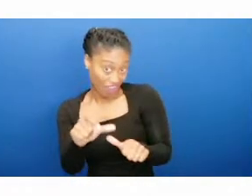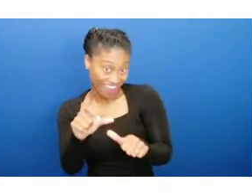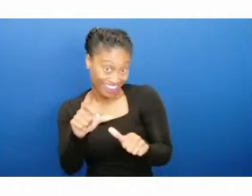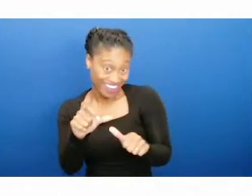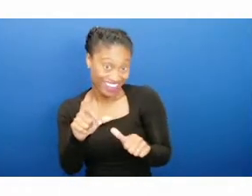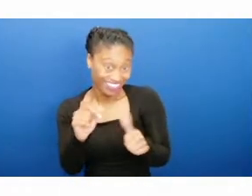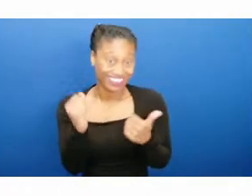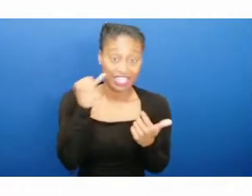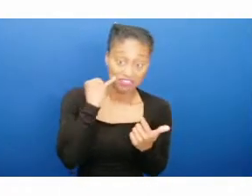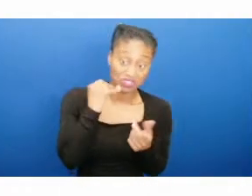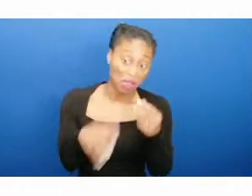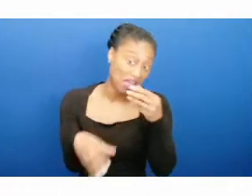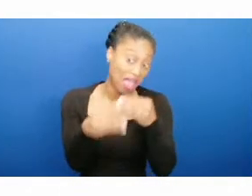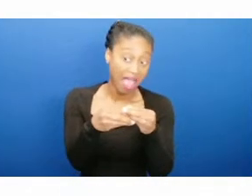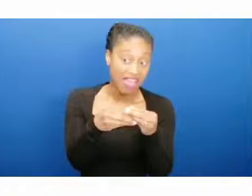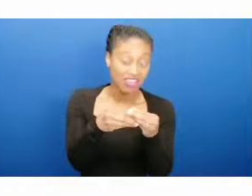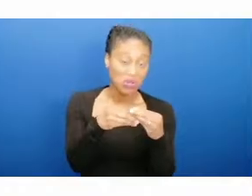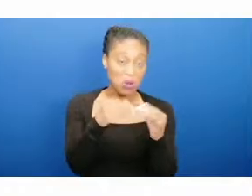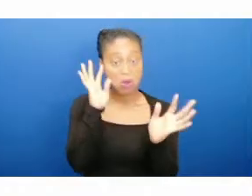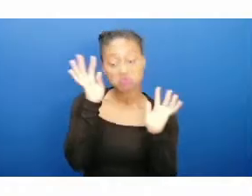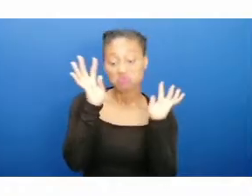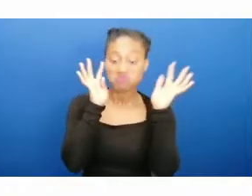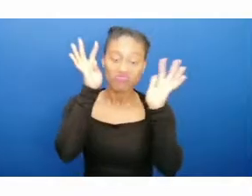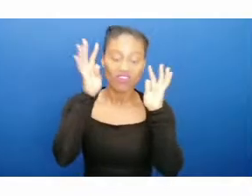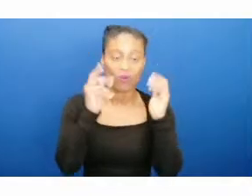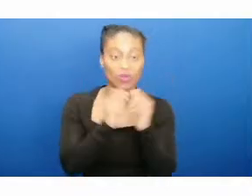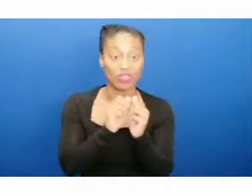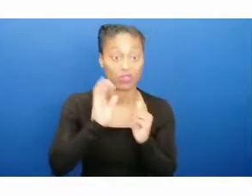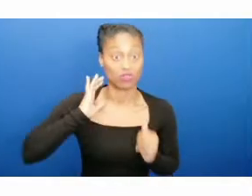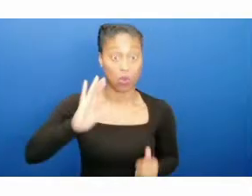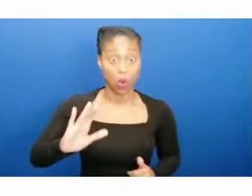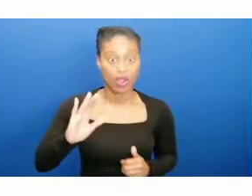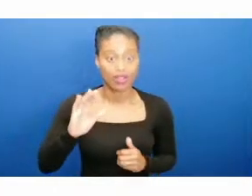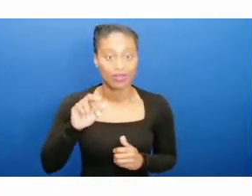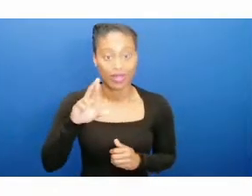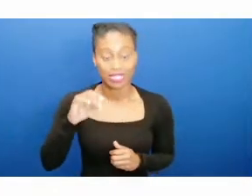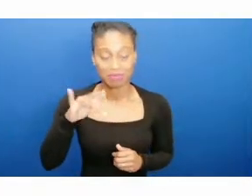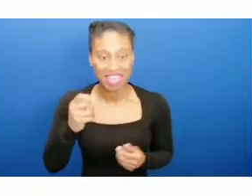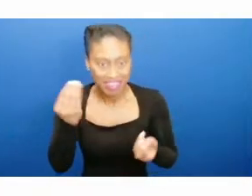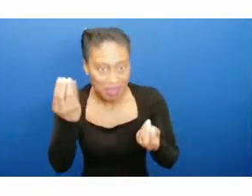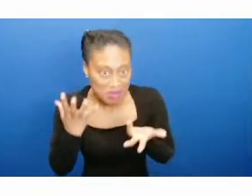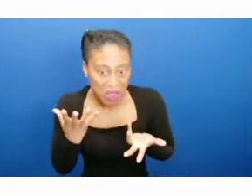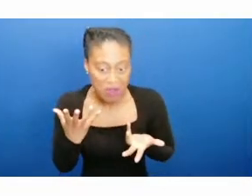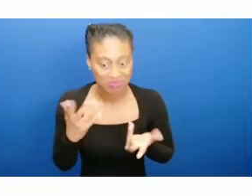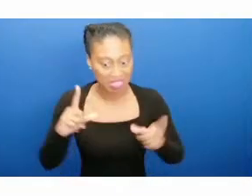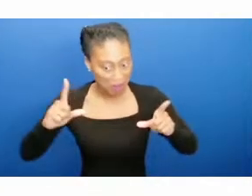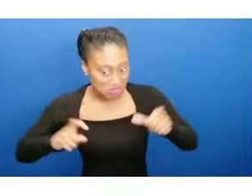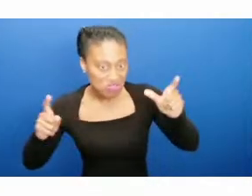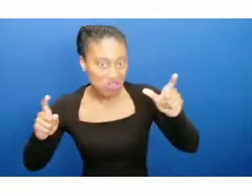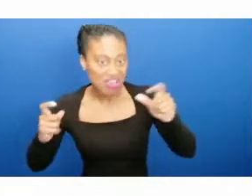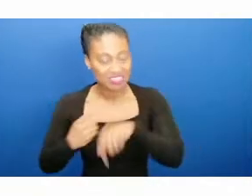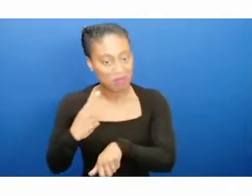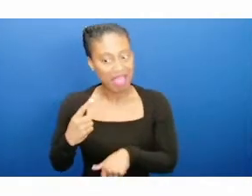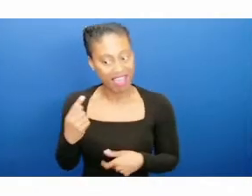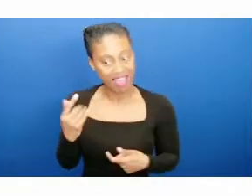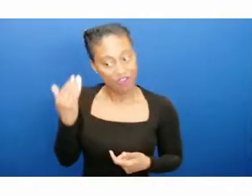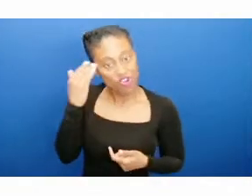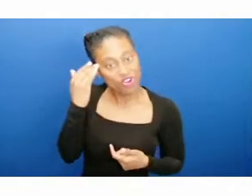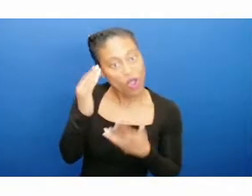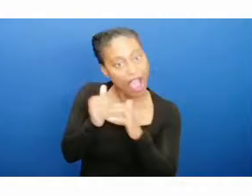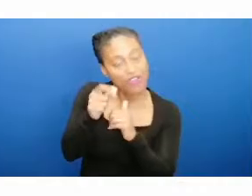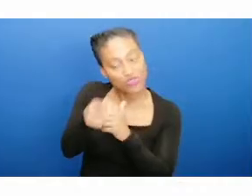or make any additions or changes to let us know what it looks like. How do you customize this recipe for yourself?